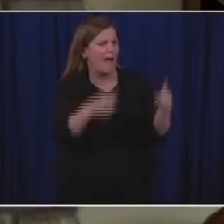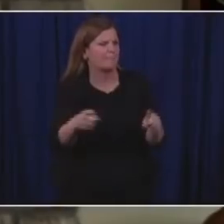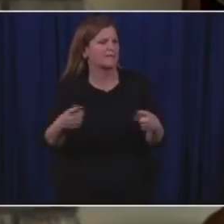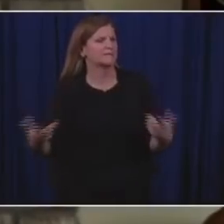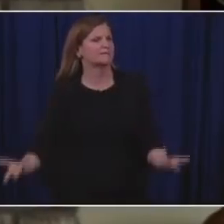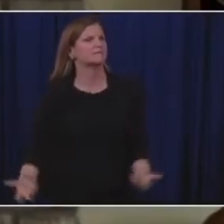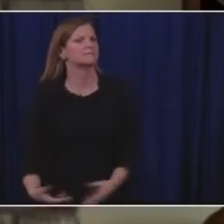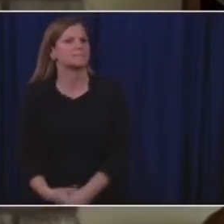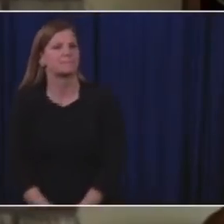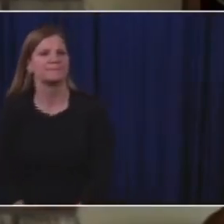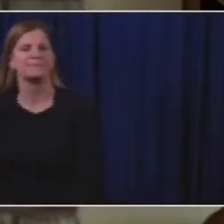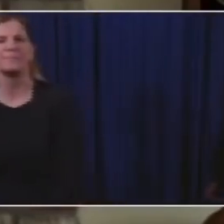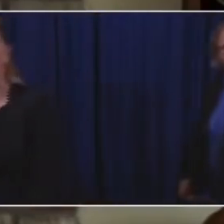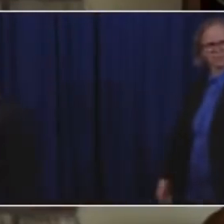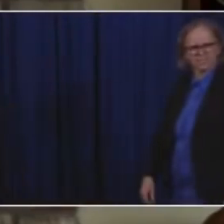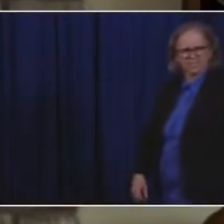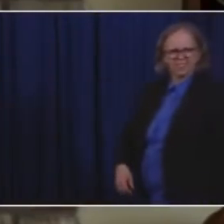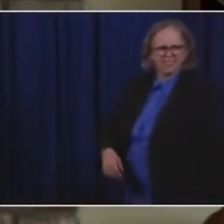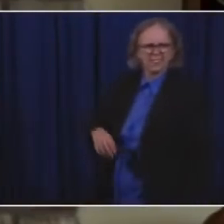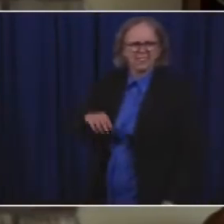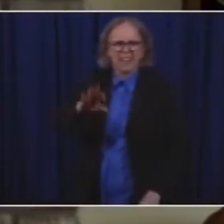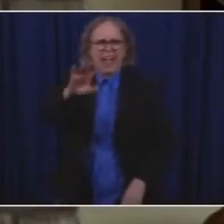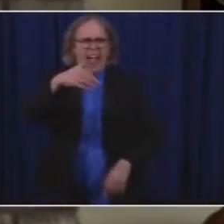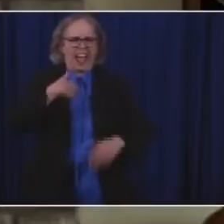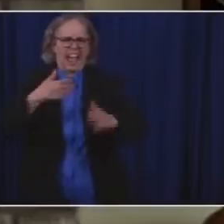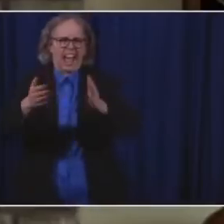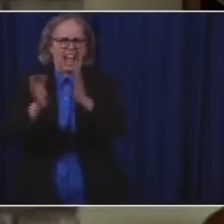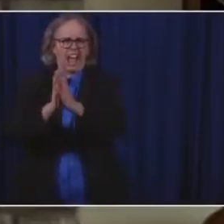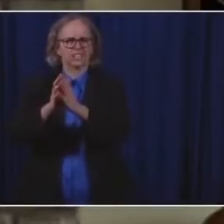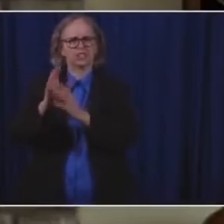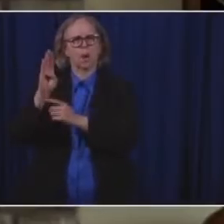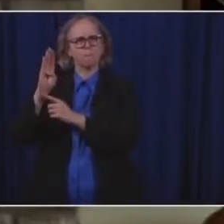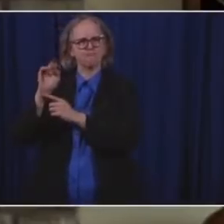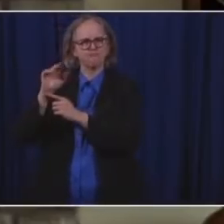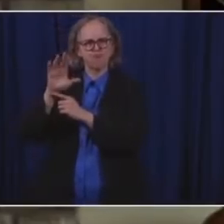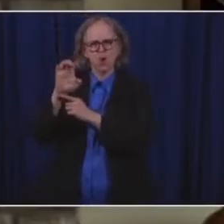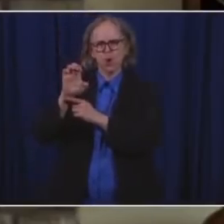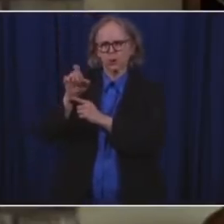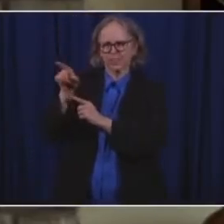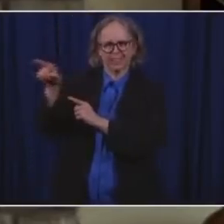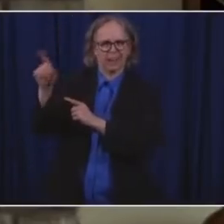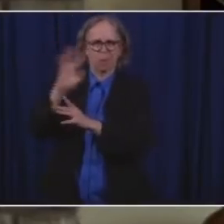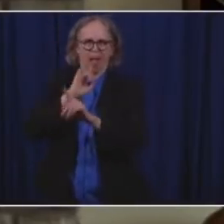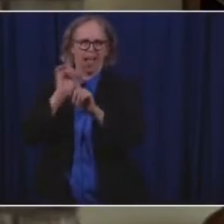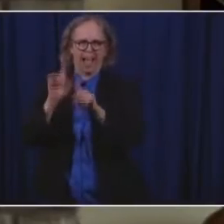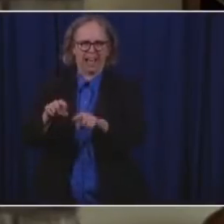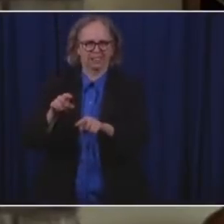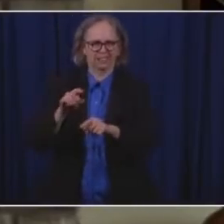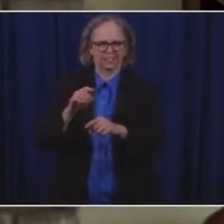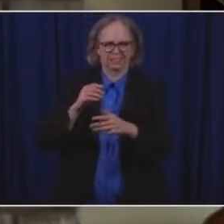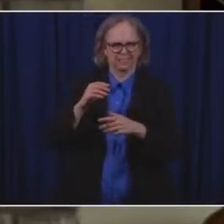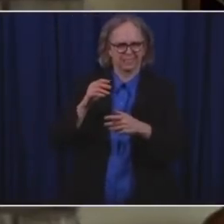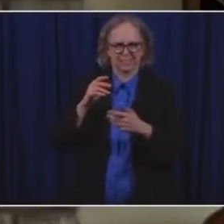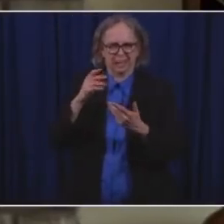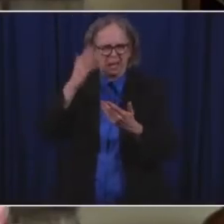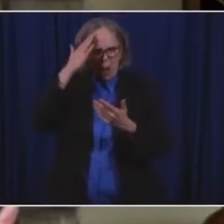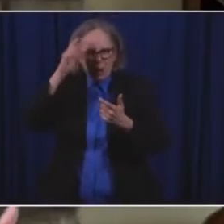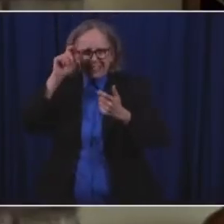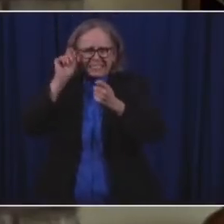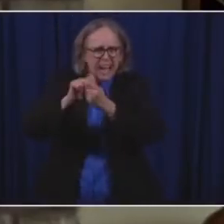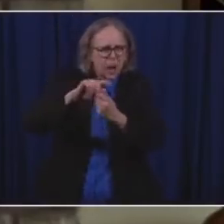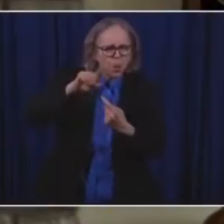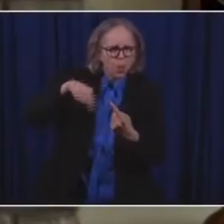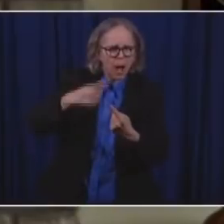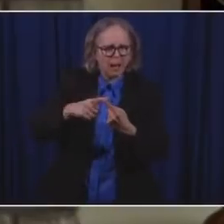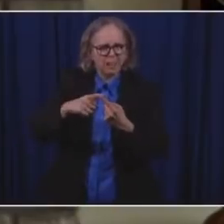Well, I'm going to let Bruce answer that, but I mean, I don't think anybody knows the exact point. I mean, this is going to be a gradation. This is going to be a